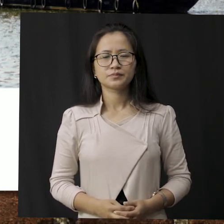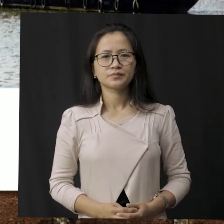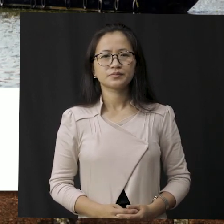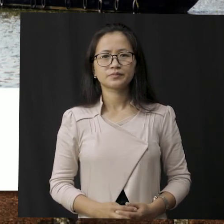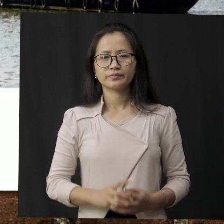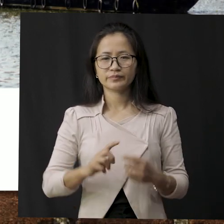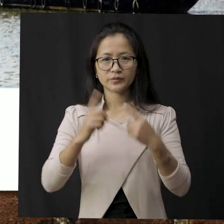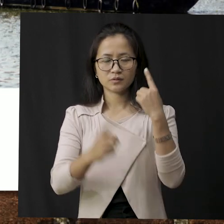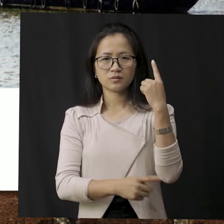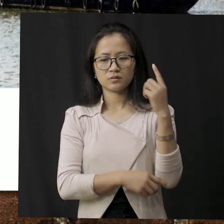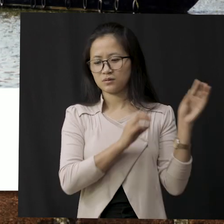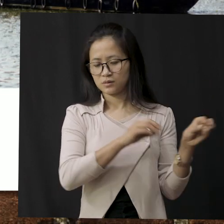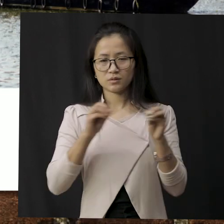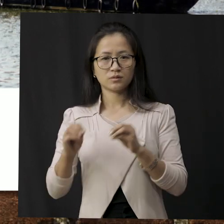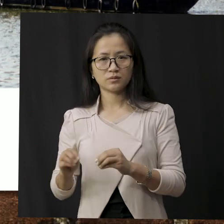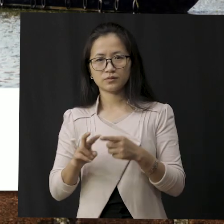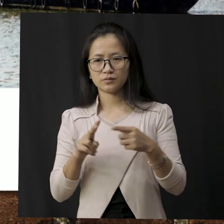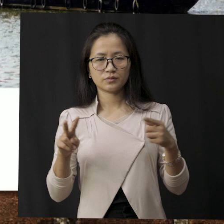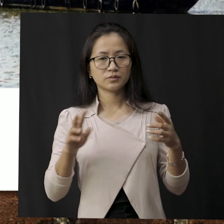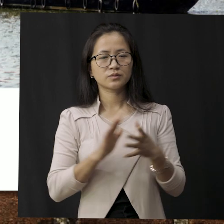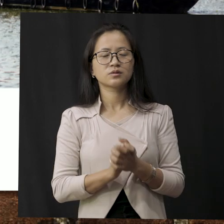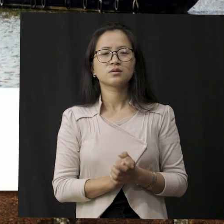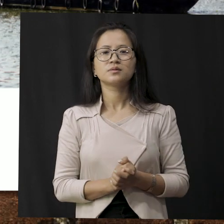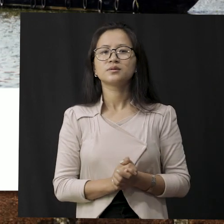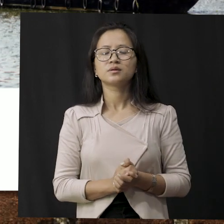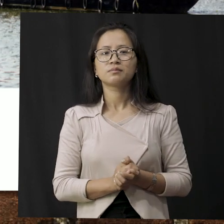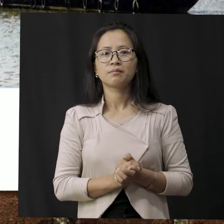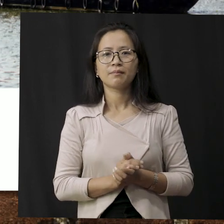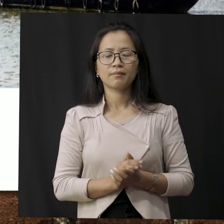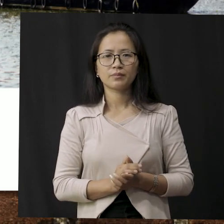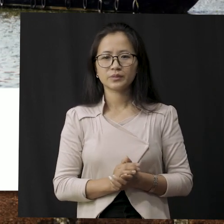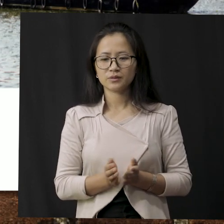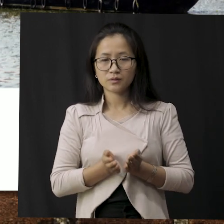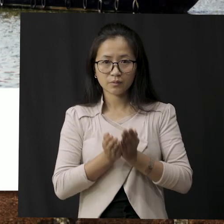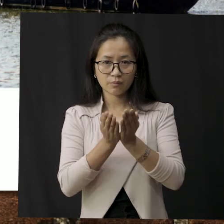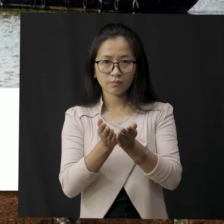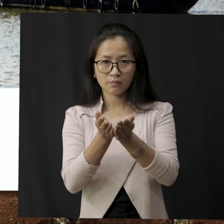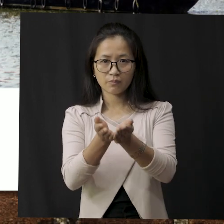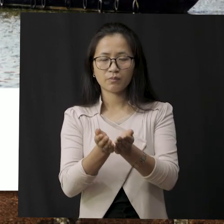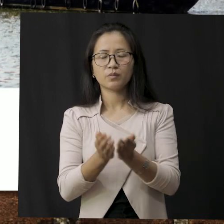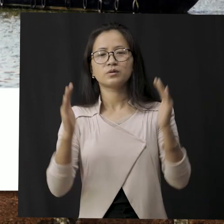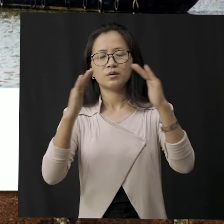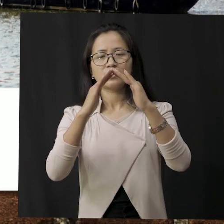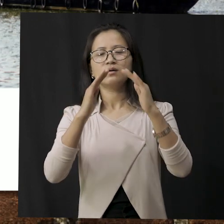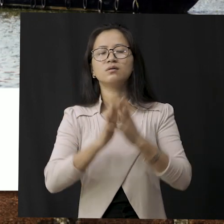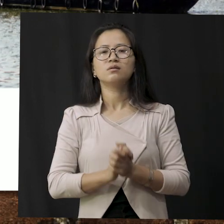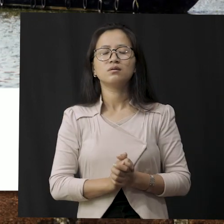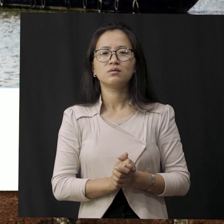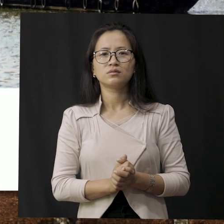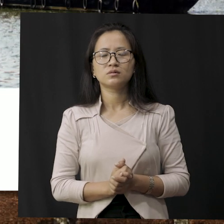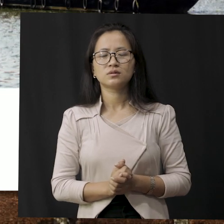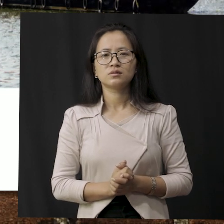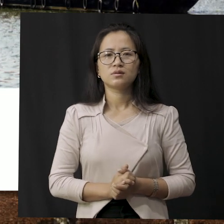the last type of movable houses that we see here, it is a boat house. Okay, a